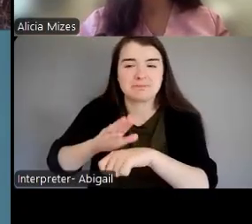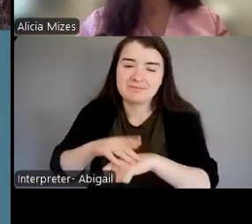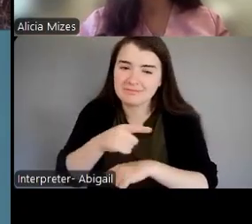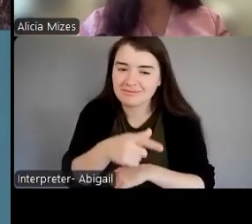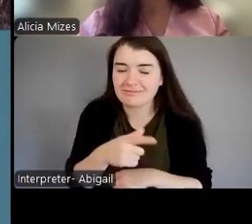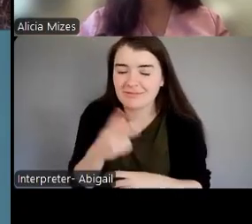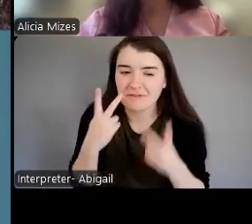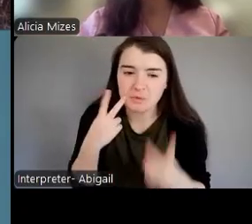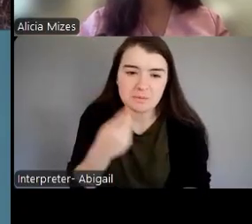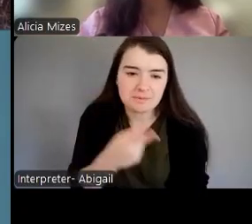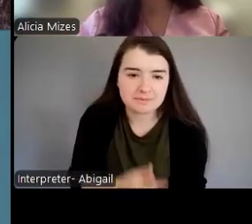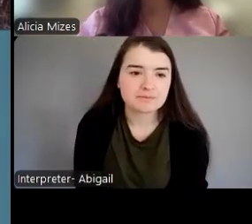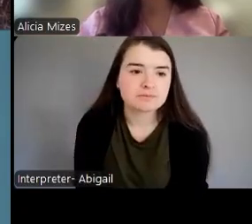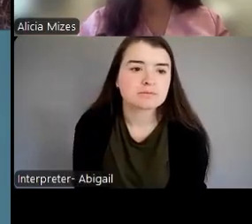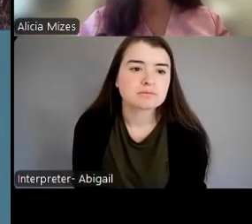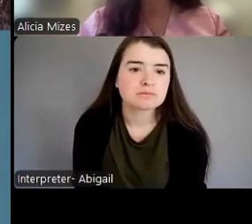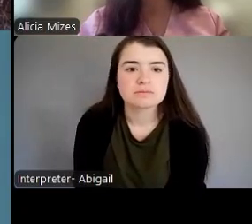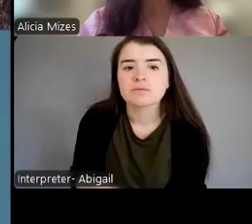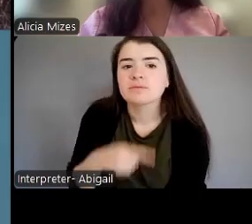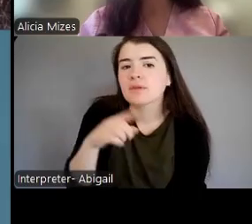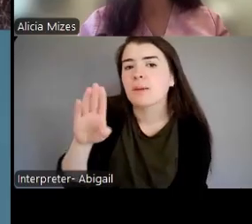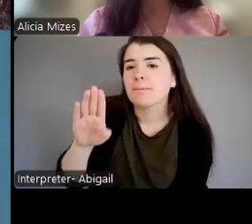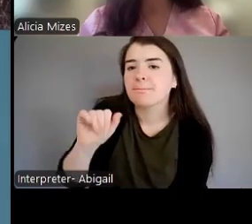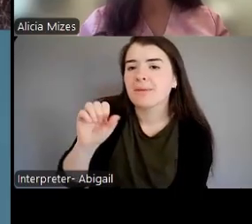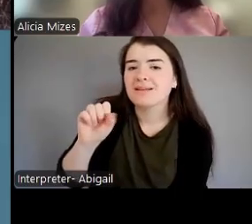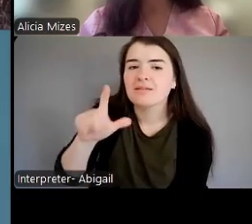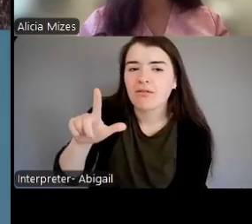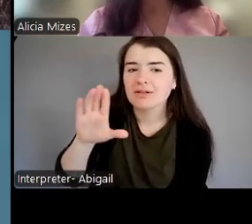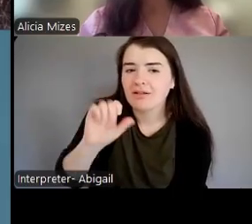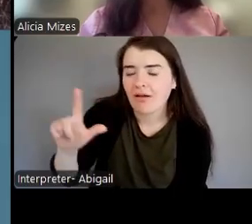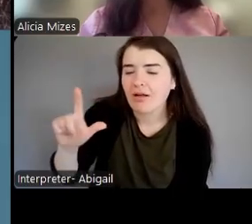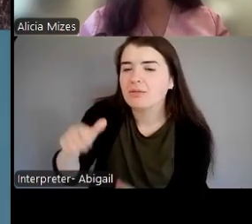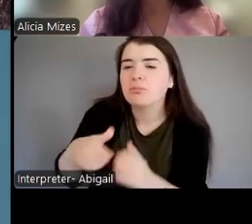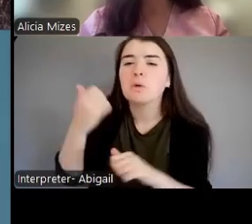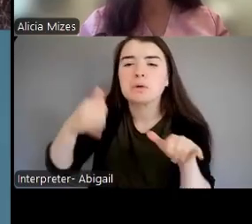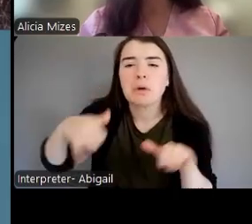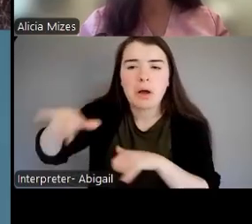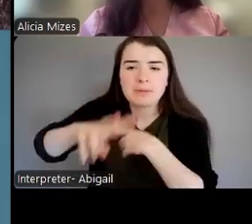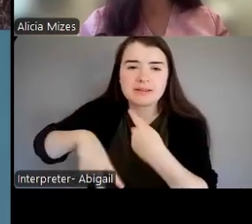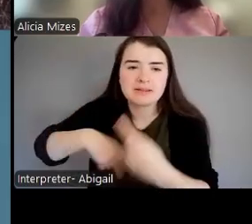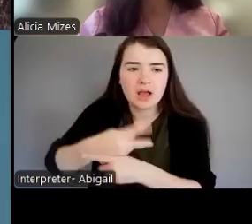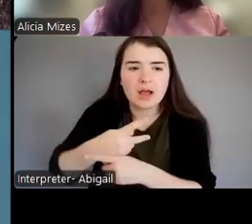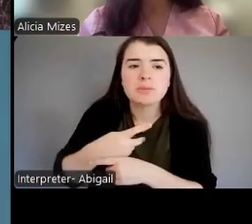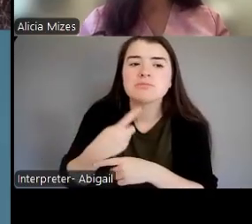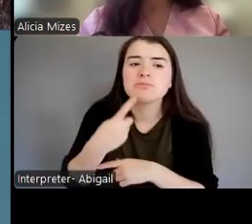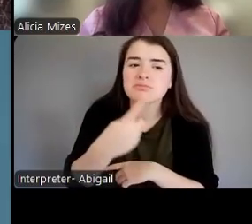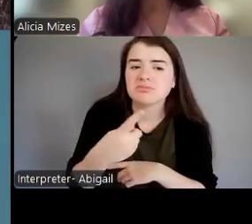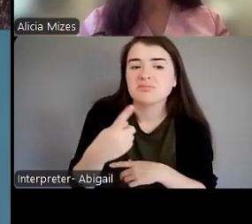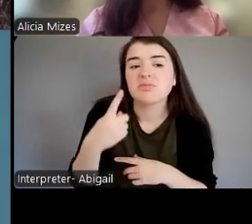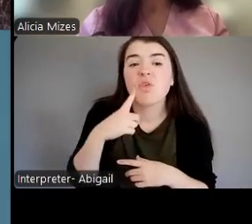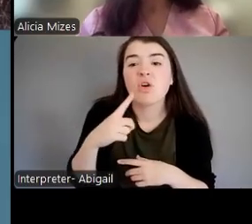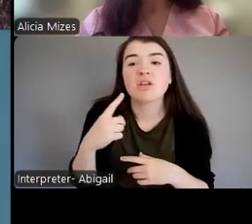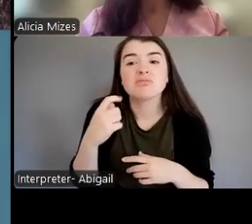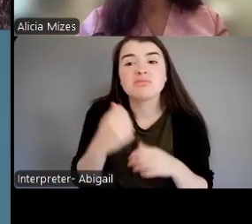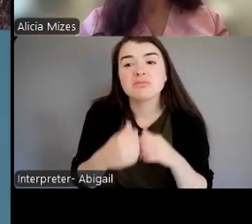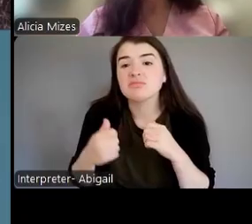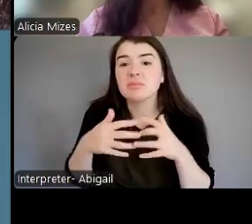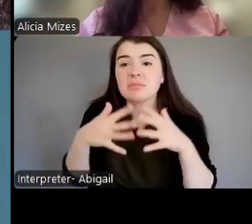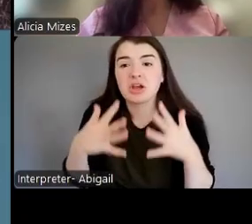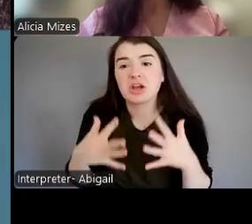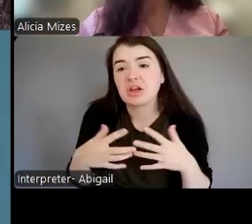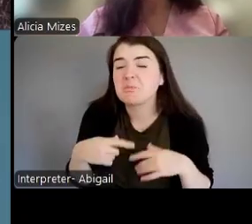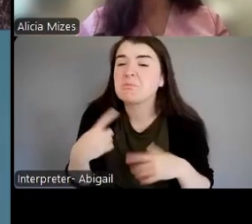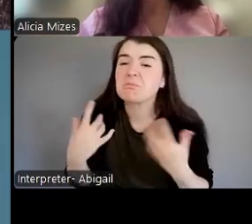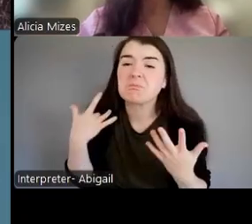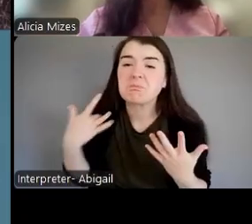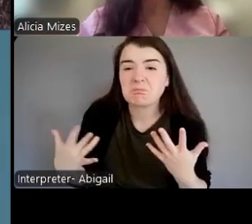most common type of skin cancer. It affects 1 in 5 Americans. Over 2 million Americans are diagnosed each year. It